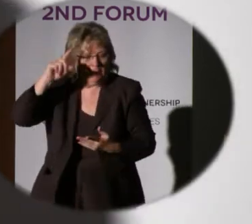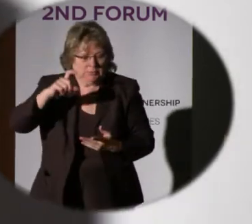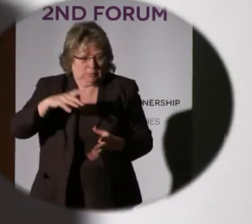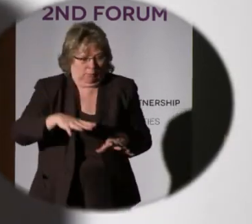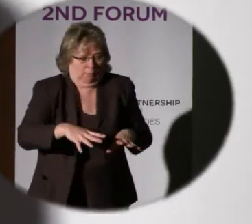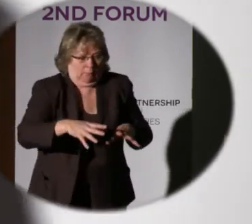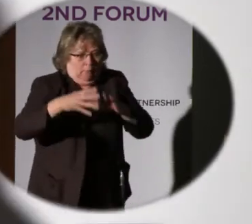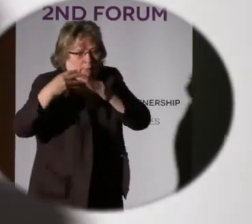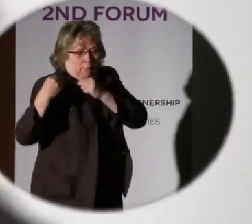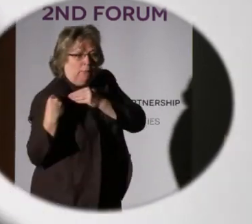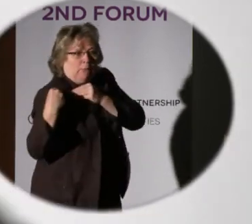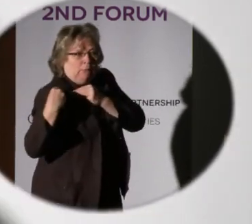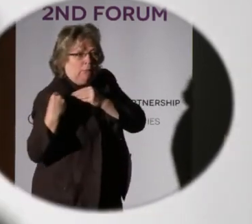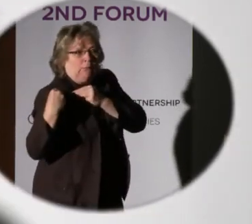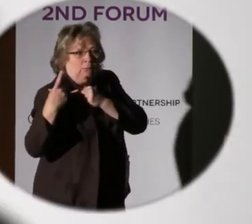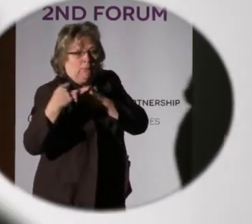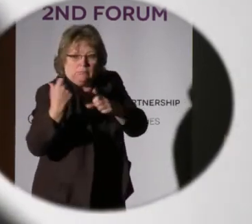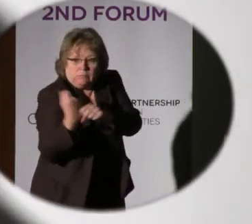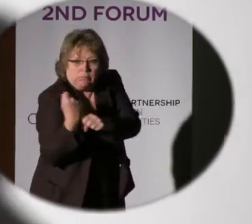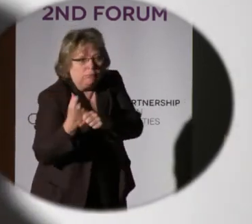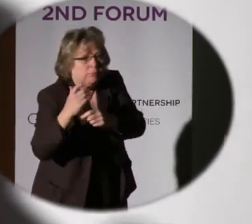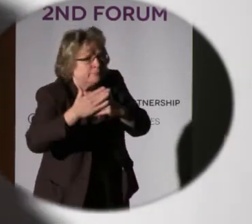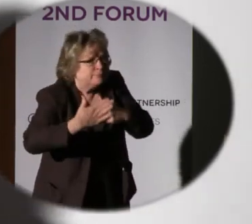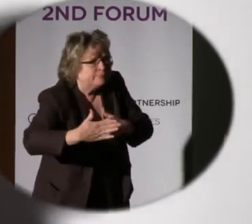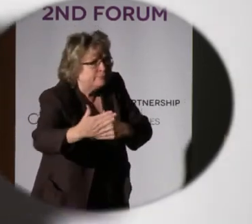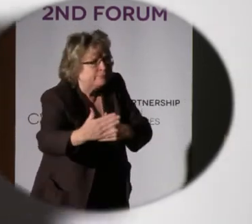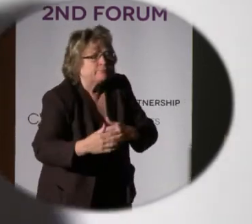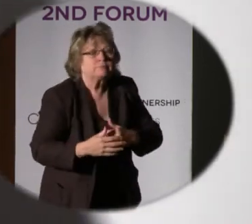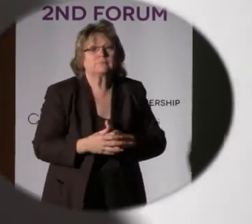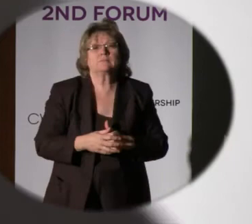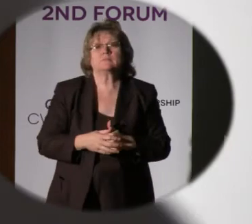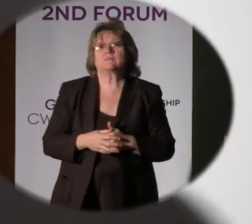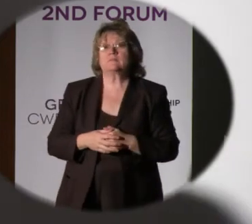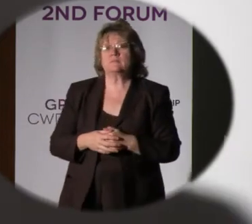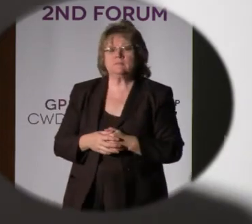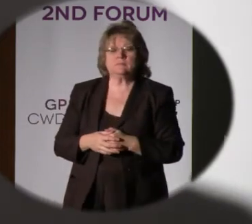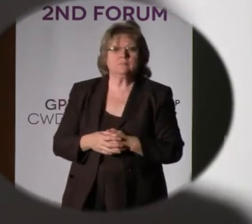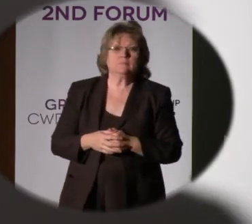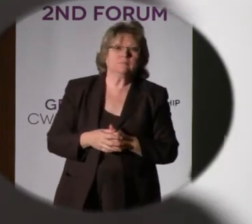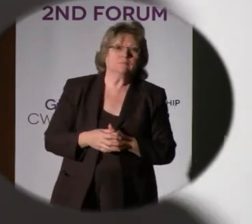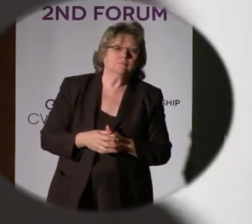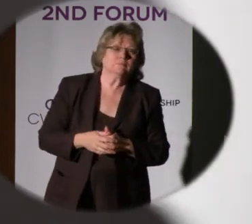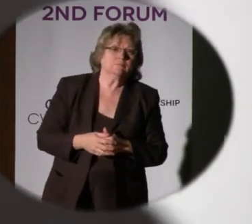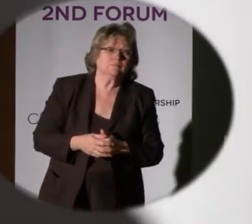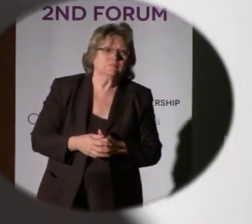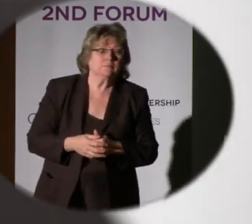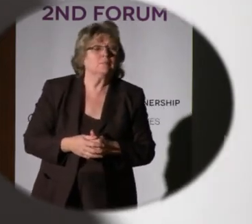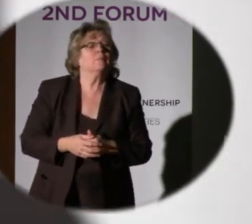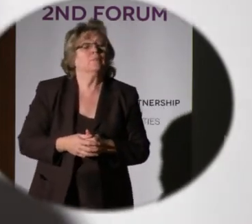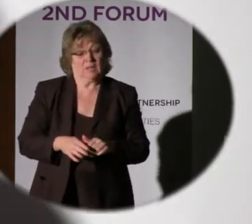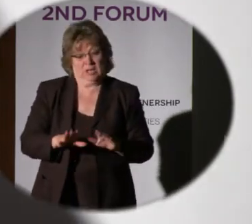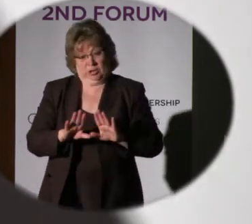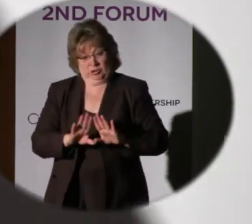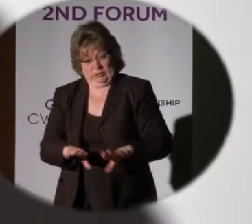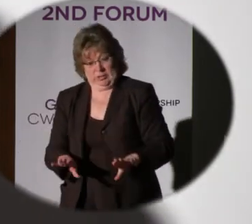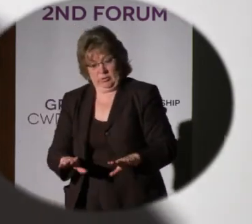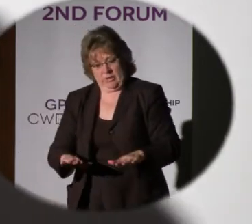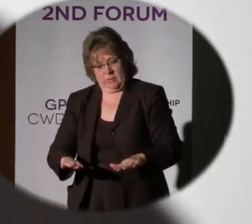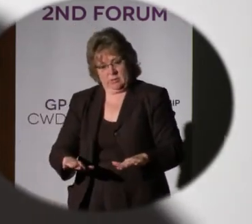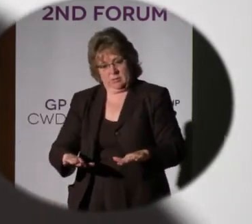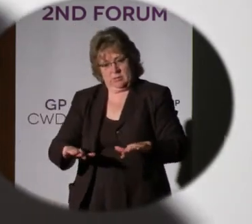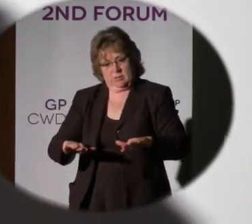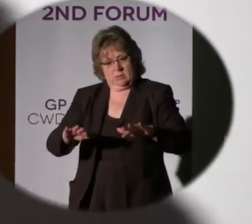National Forum actually argued for them to be included in every